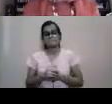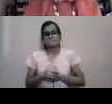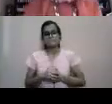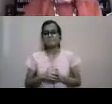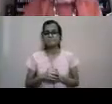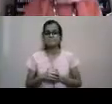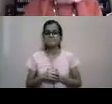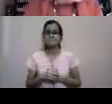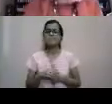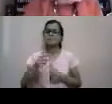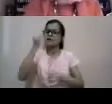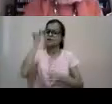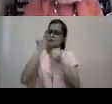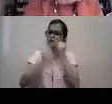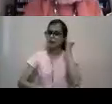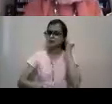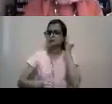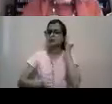The last part